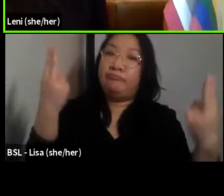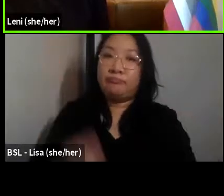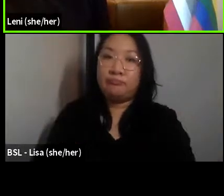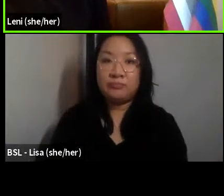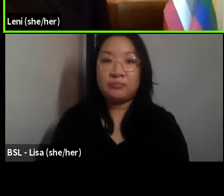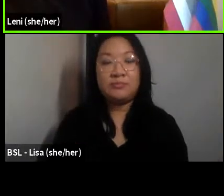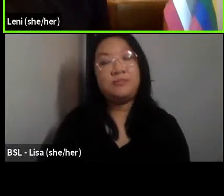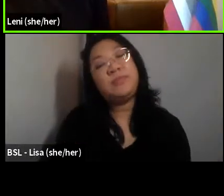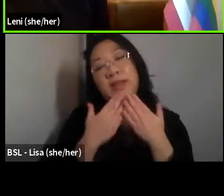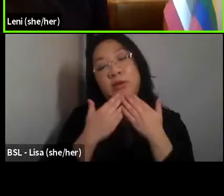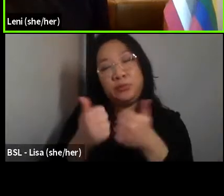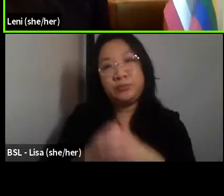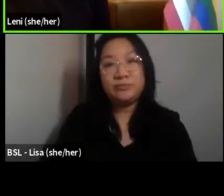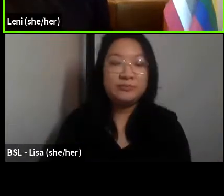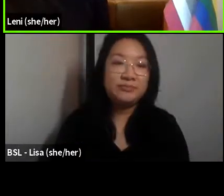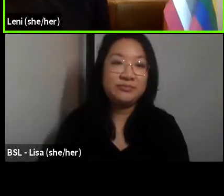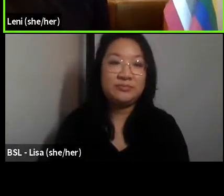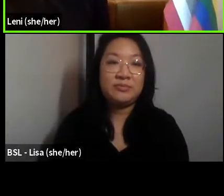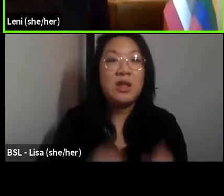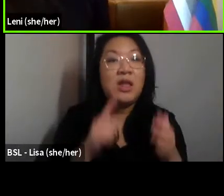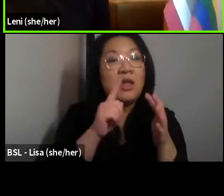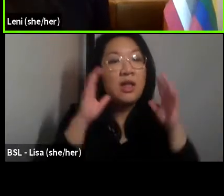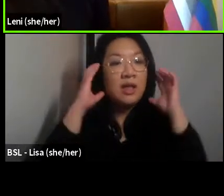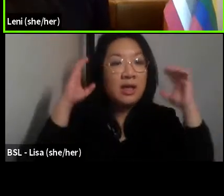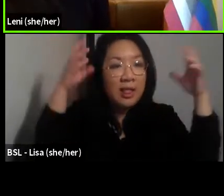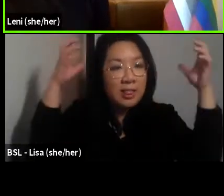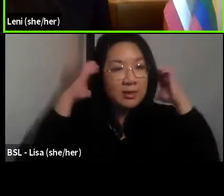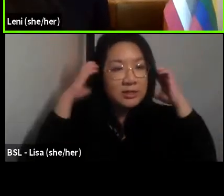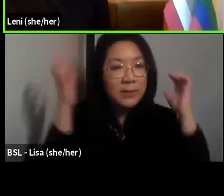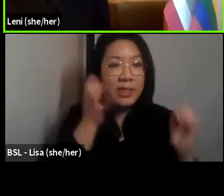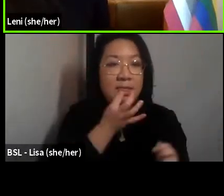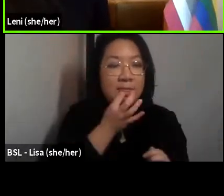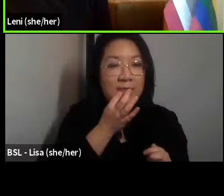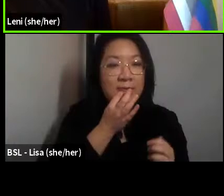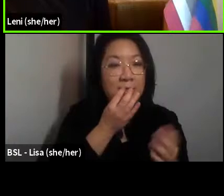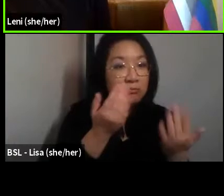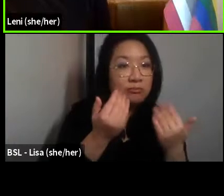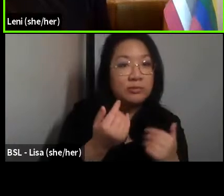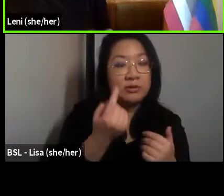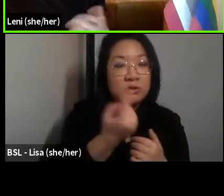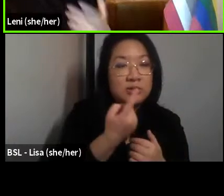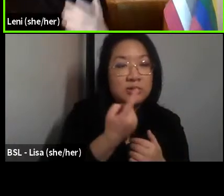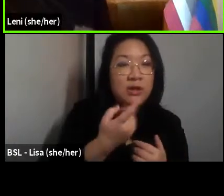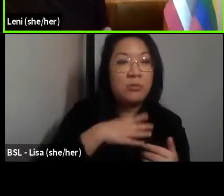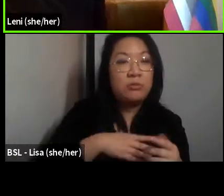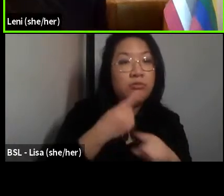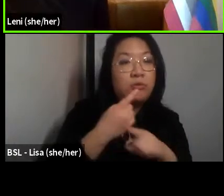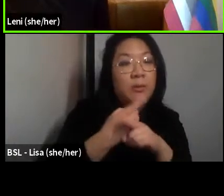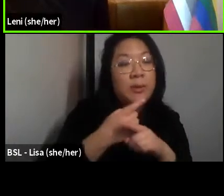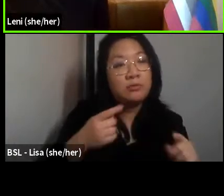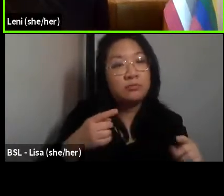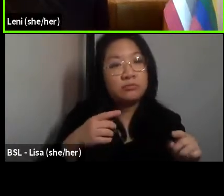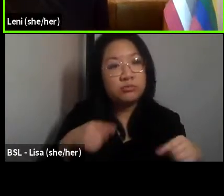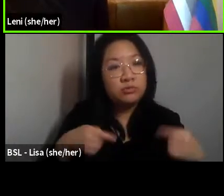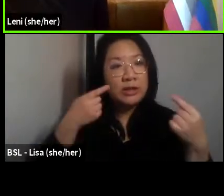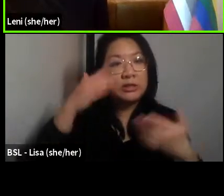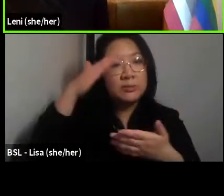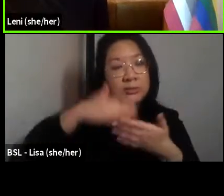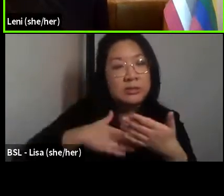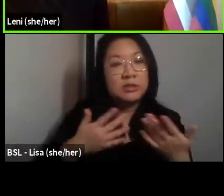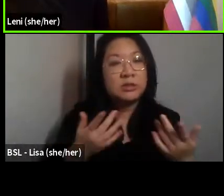Thanks, Yasmin. Elizabeth, can I bring you in? Because I know that you have a lot to say also on challenges experienced